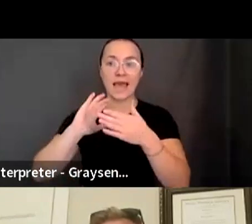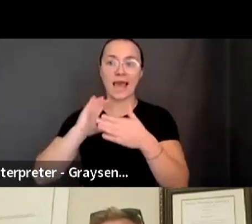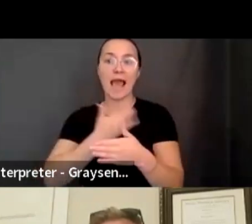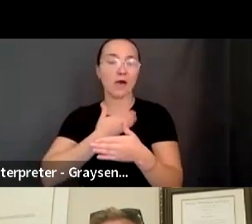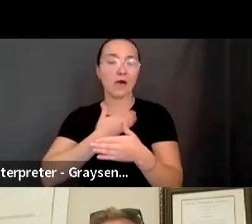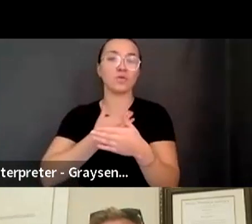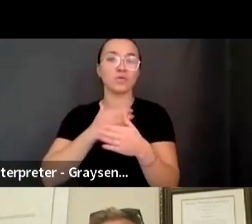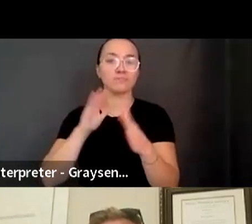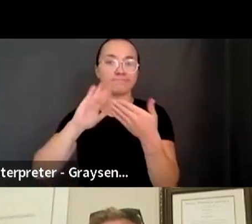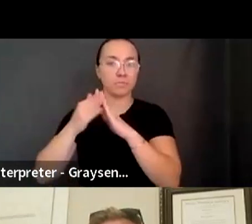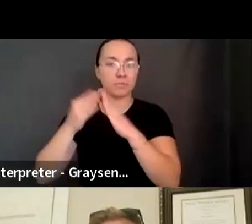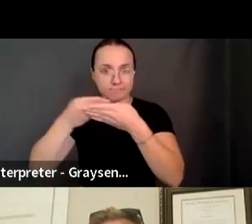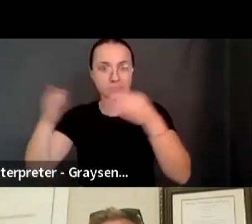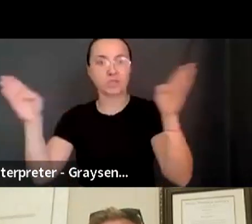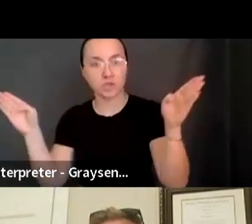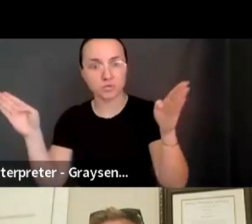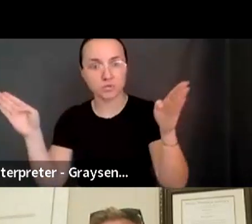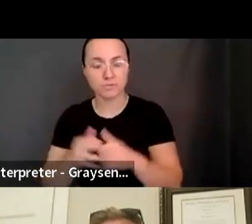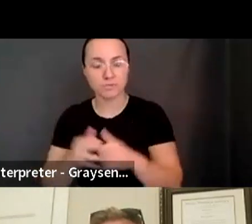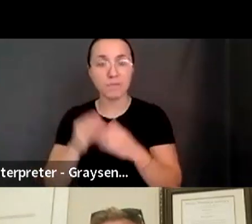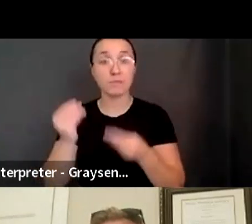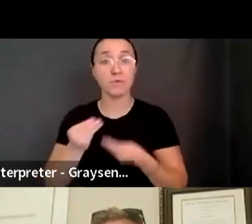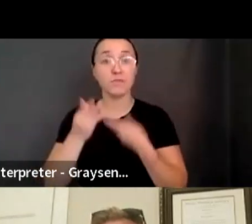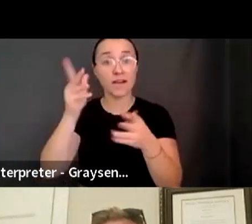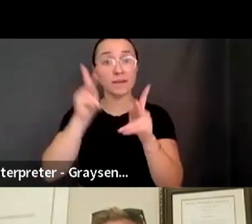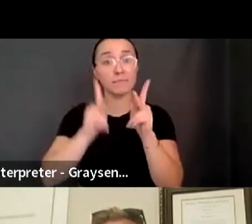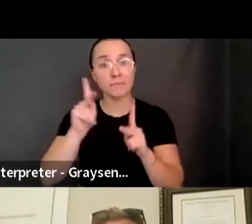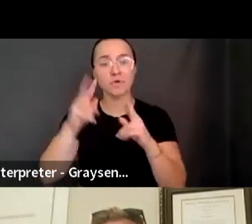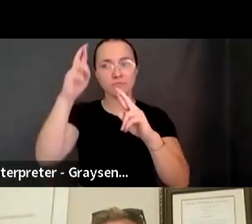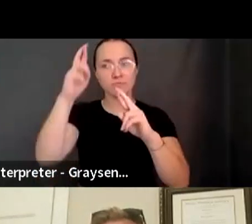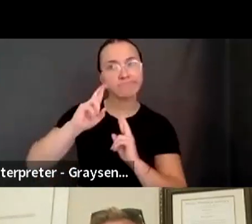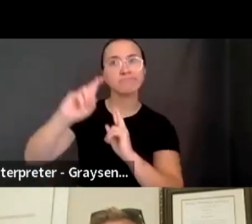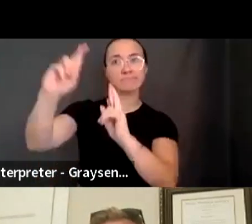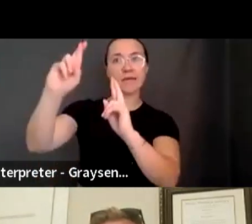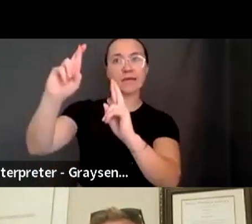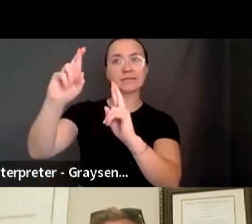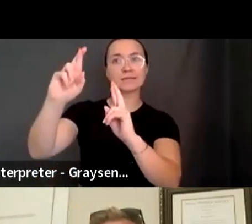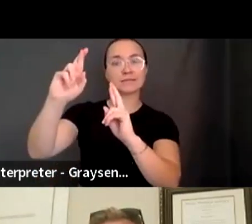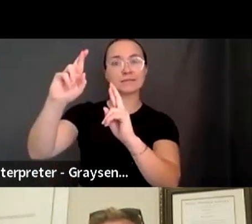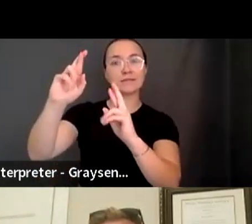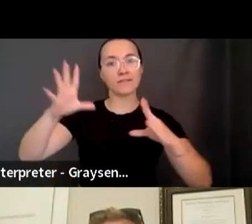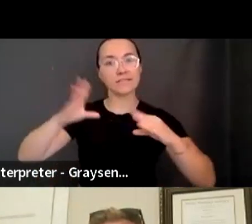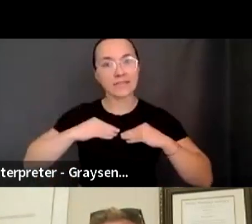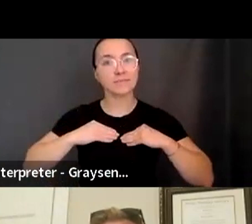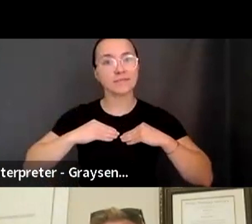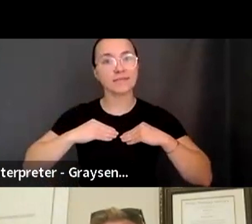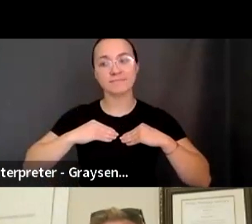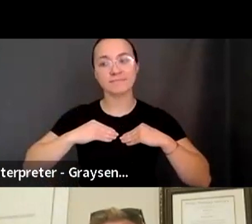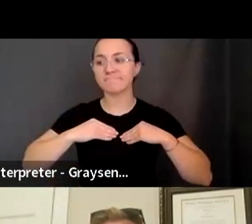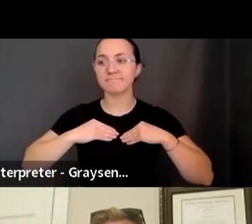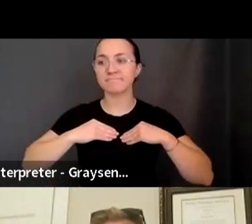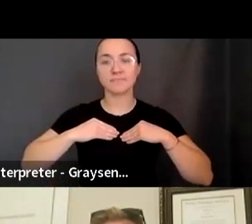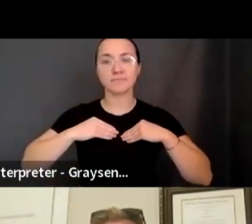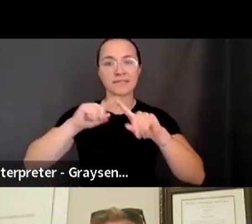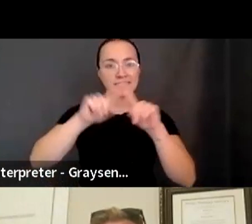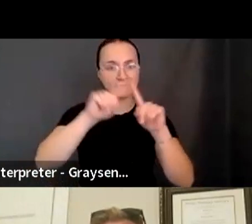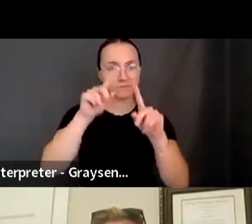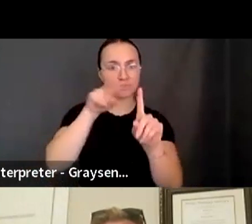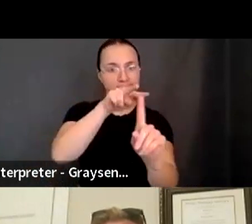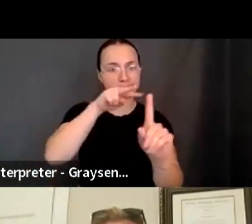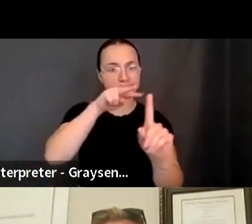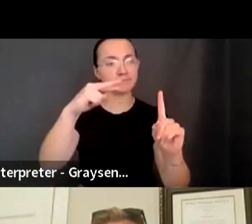generally, giving people the sort of respect of taking their own points of view